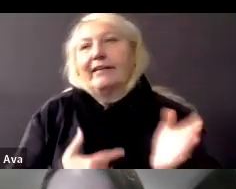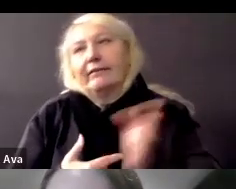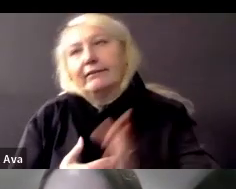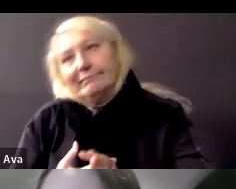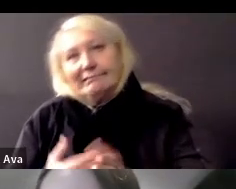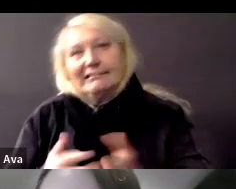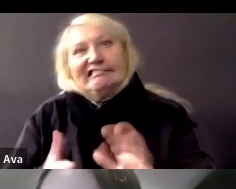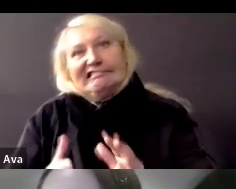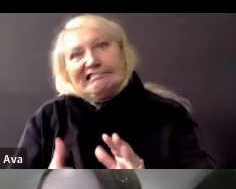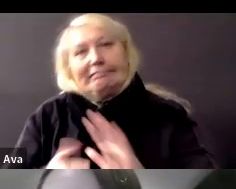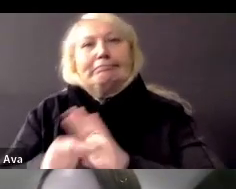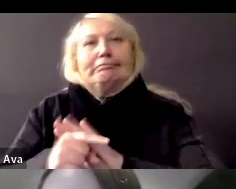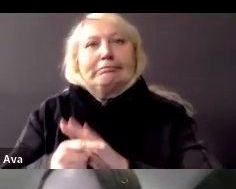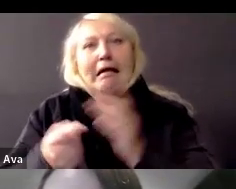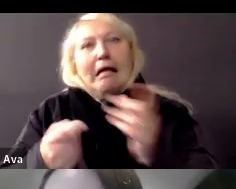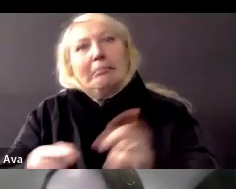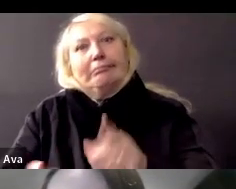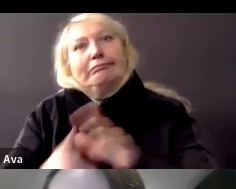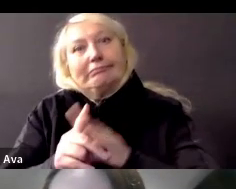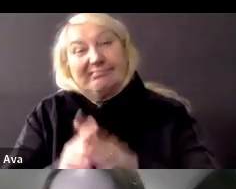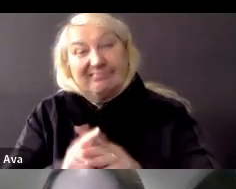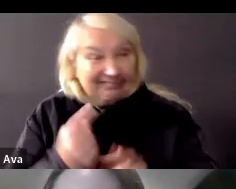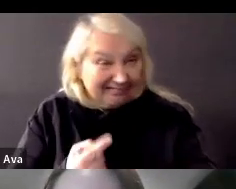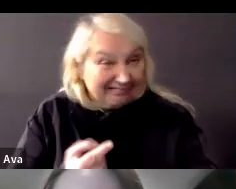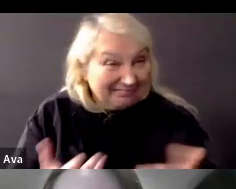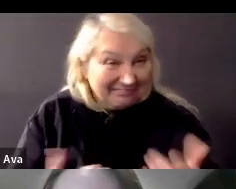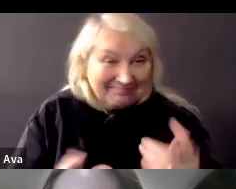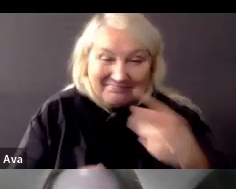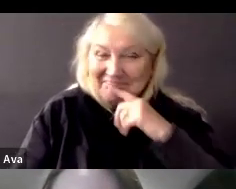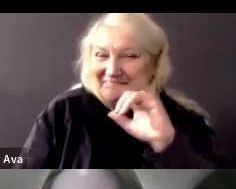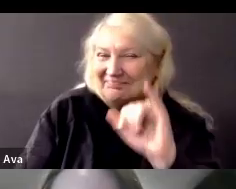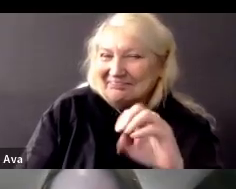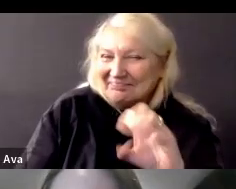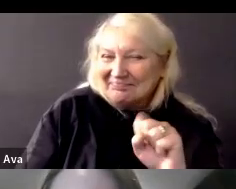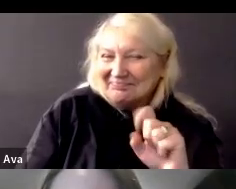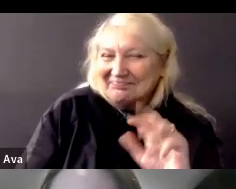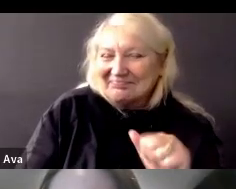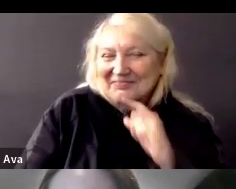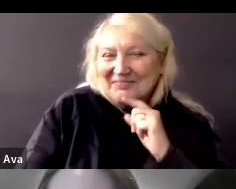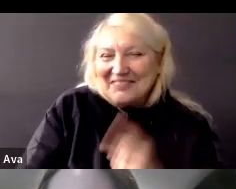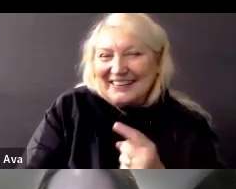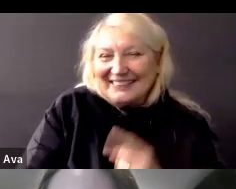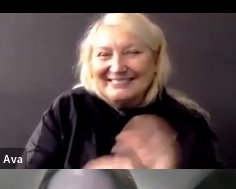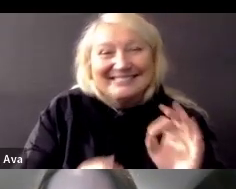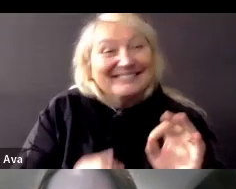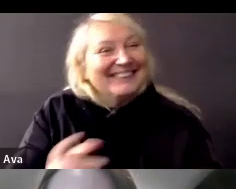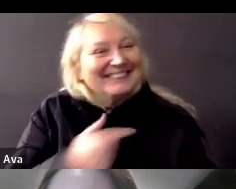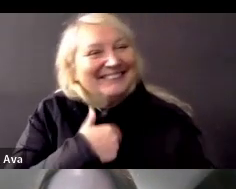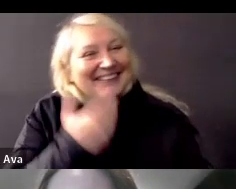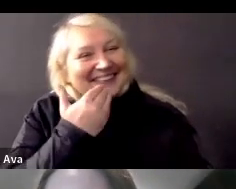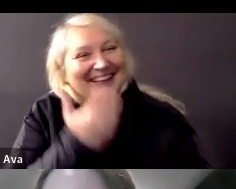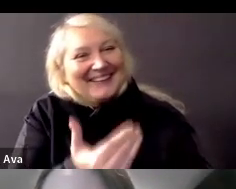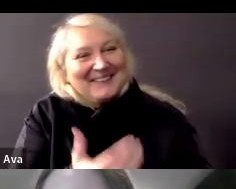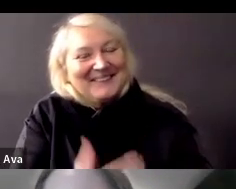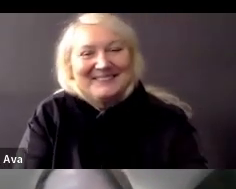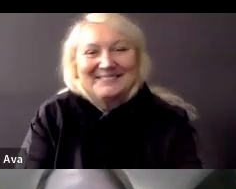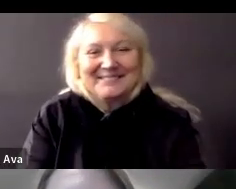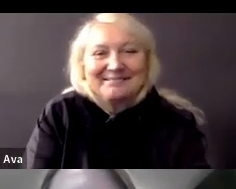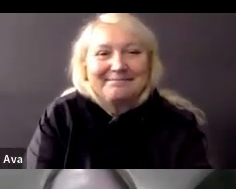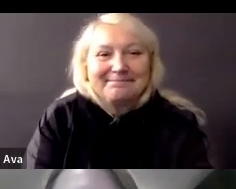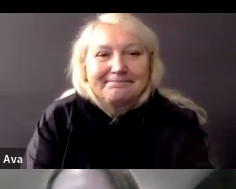things about it, and Yeah. it's okay. Yeah. Thank you.